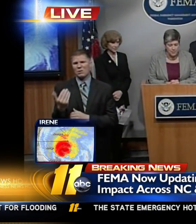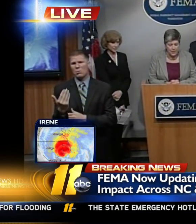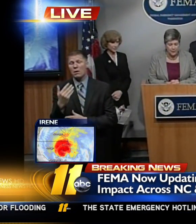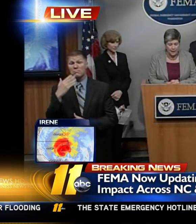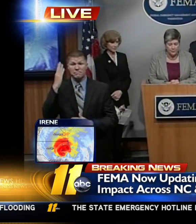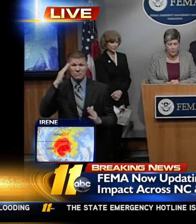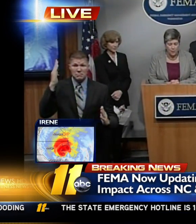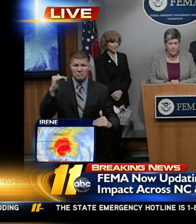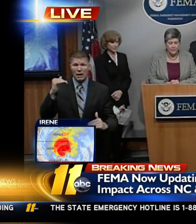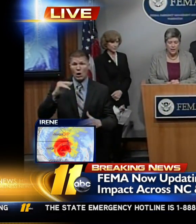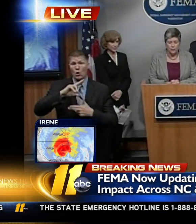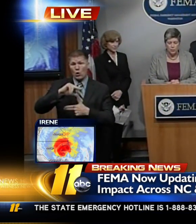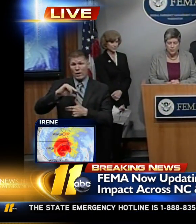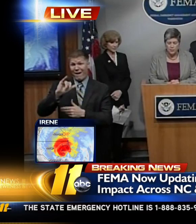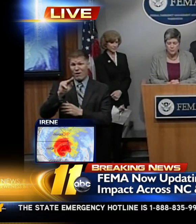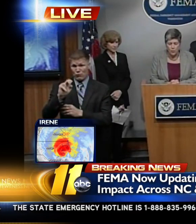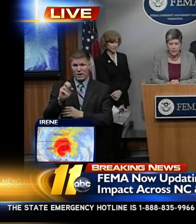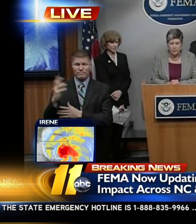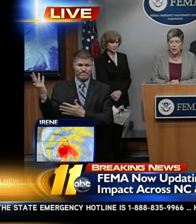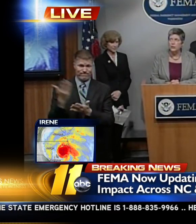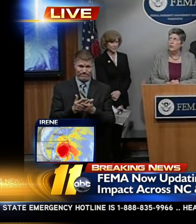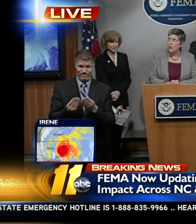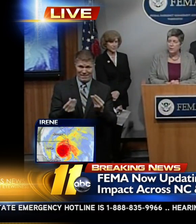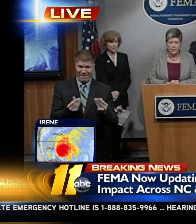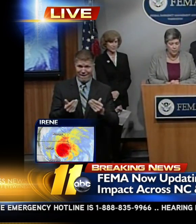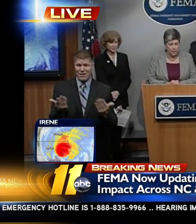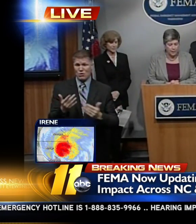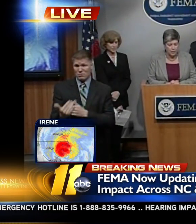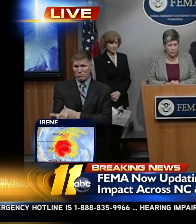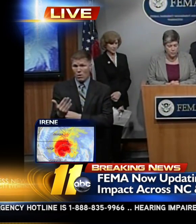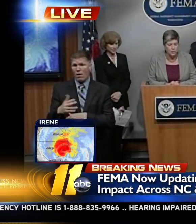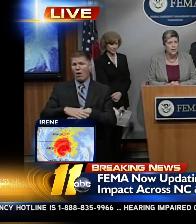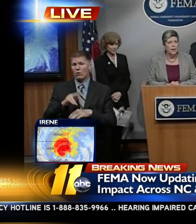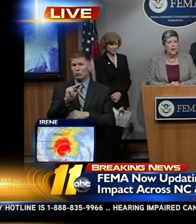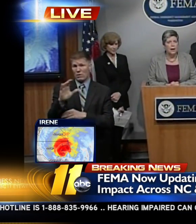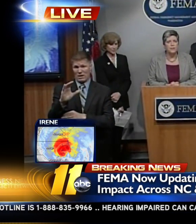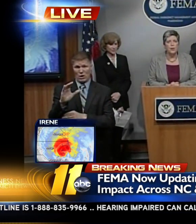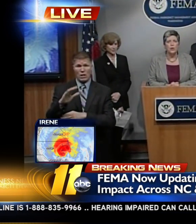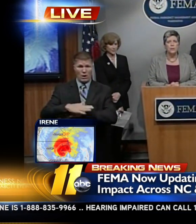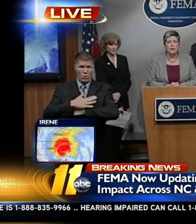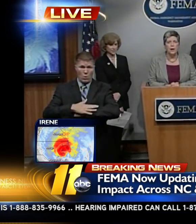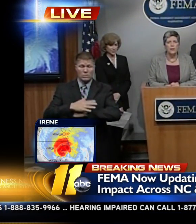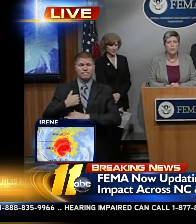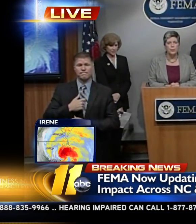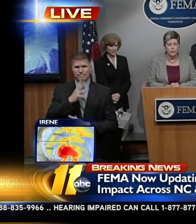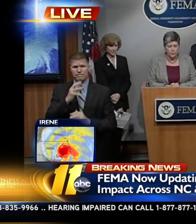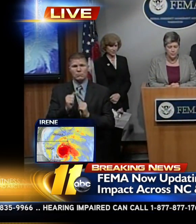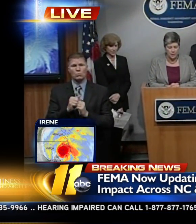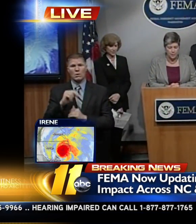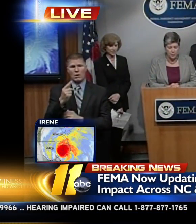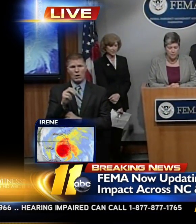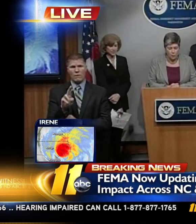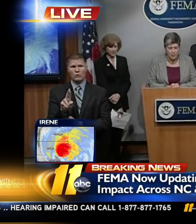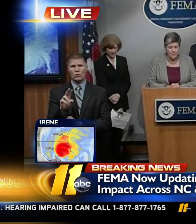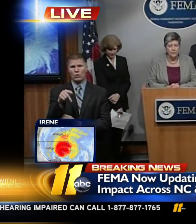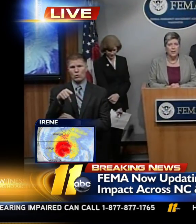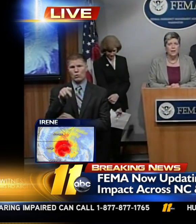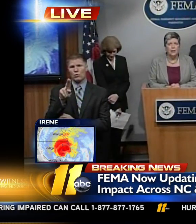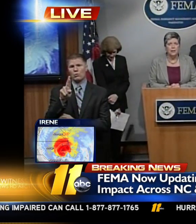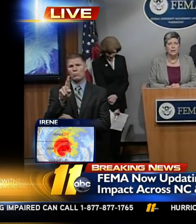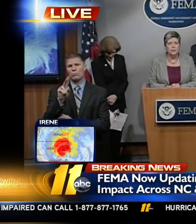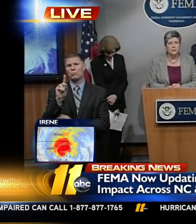Hurricane Irene made landfall early this morning along the North Carolina coast. I have spoken with Governor Perdue this